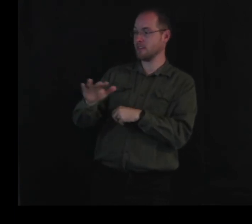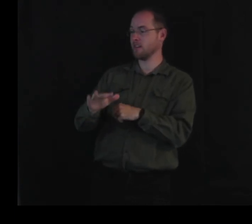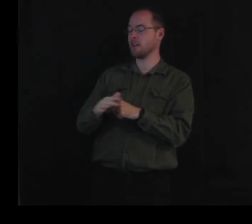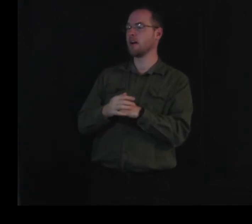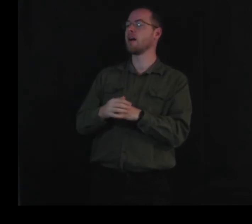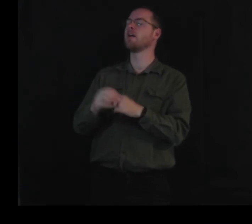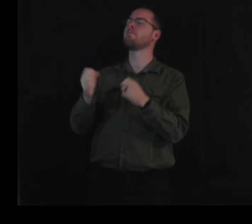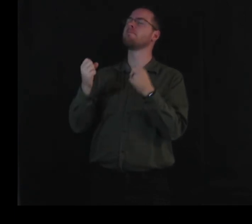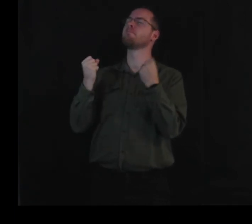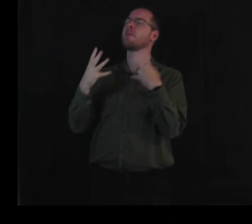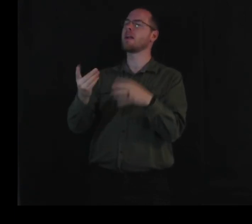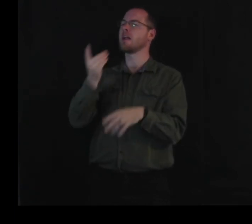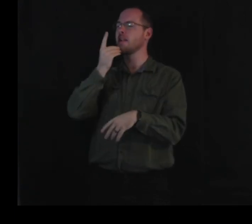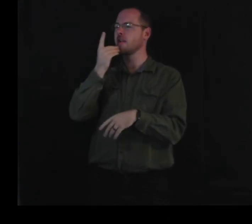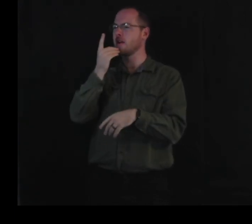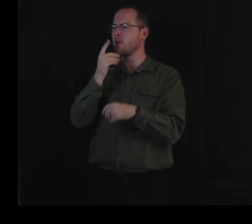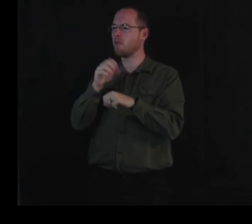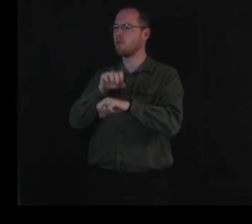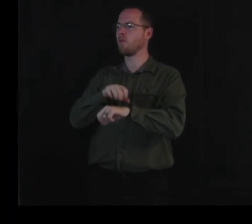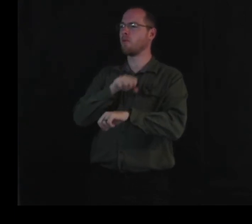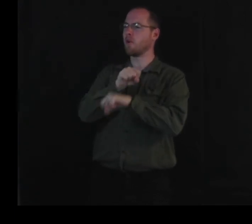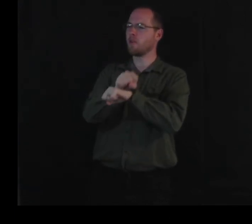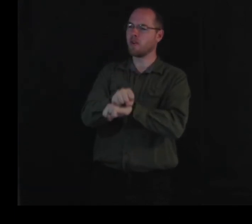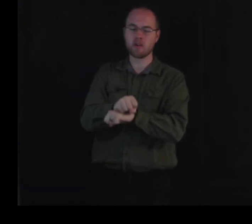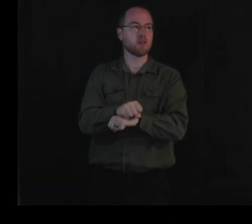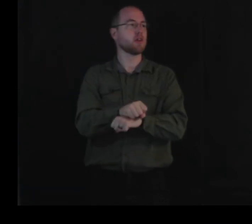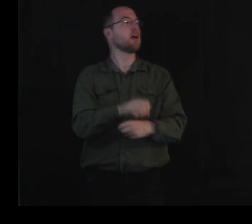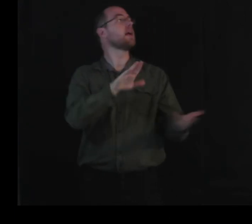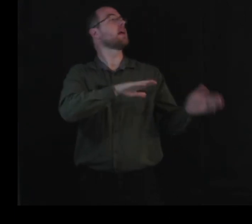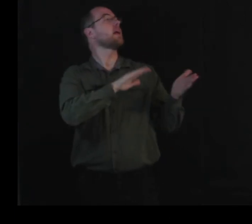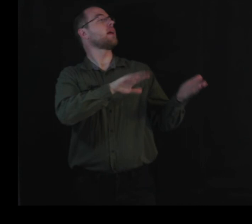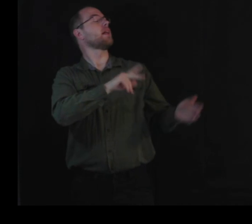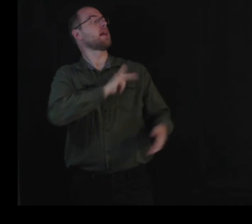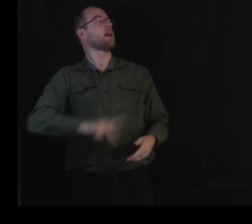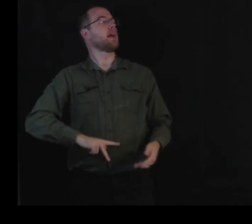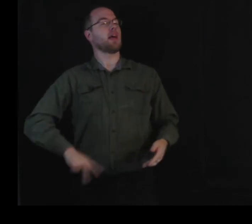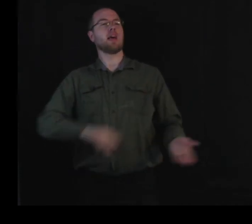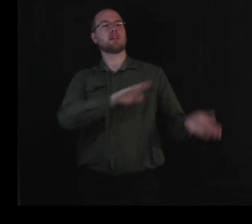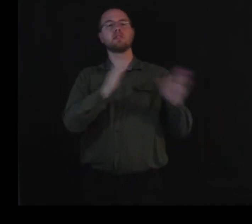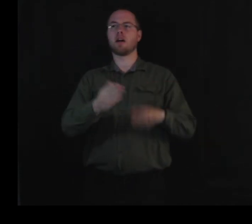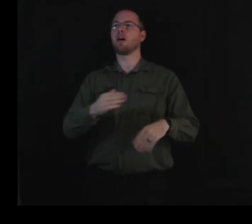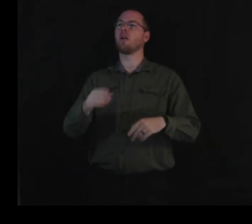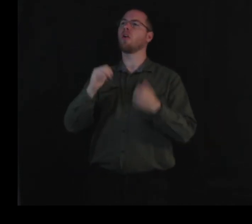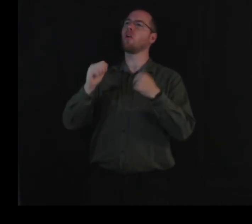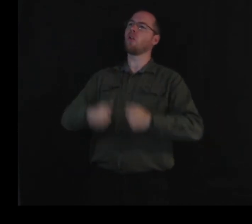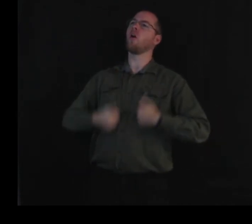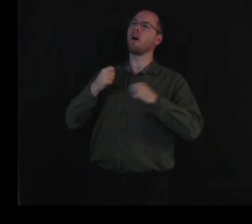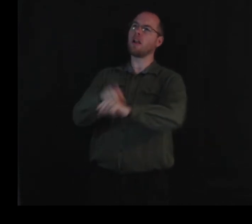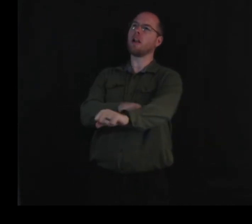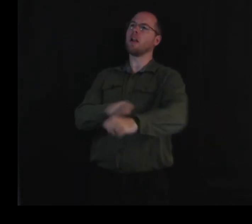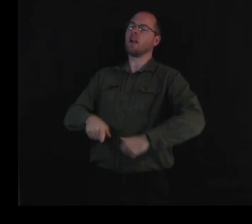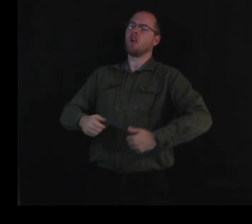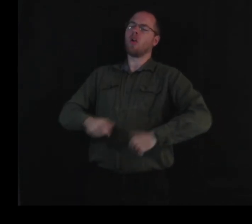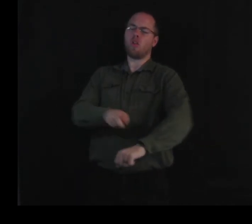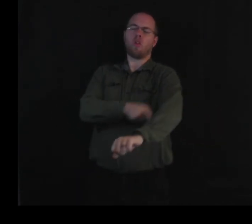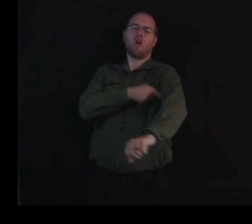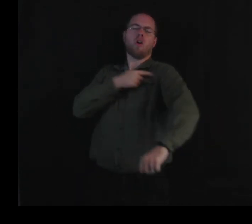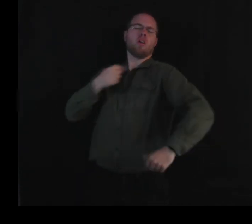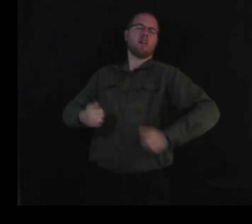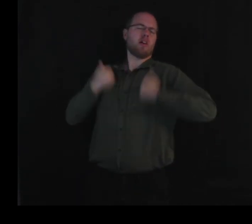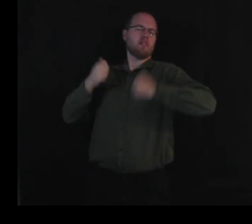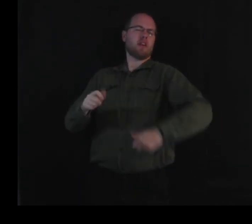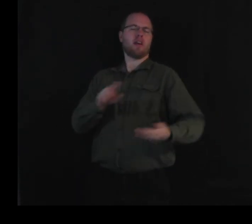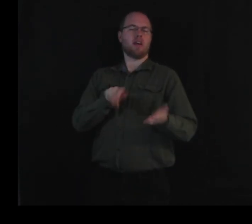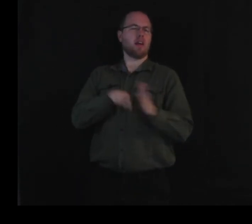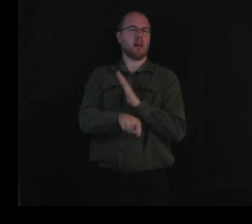reservations. The king is dead. Long live the king. He had a daughter, a woman grown. I imagine she felt there was a